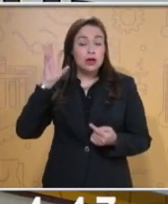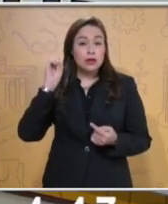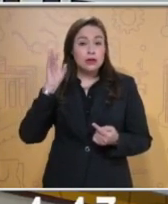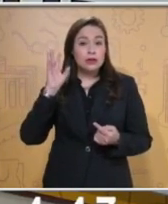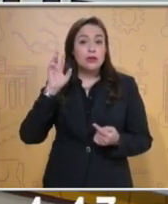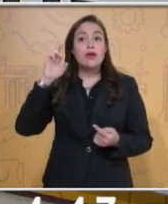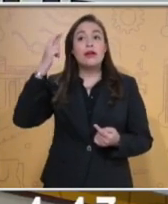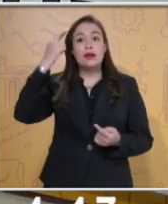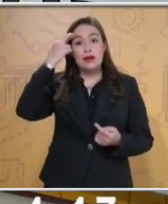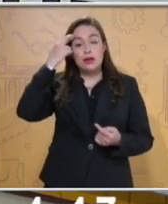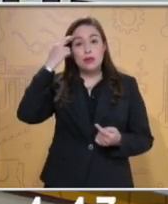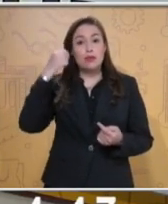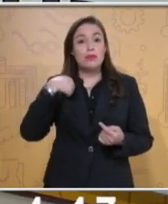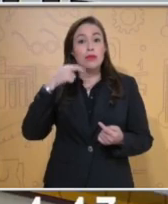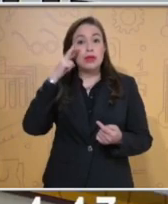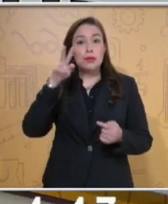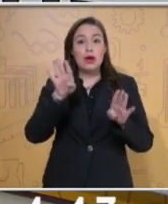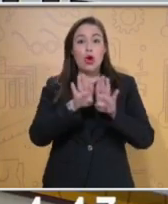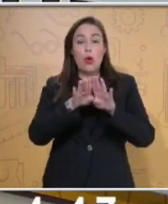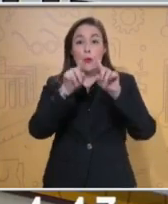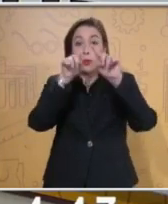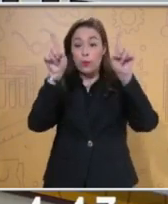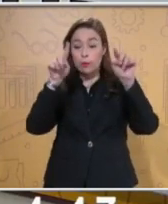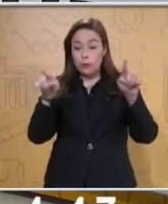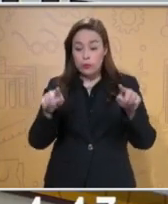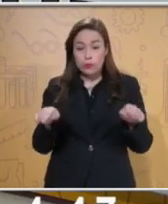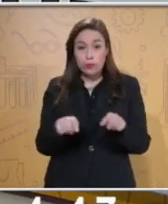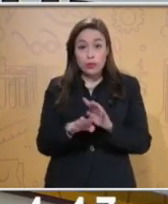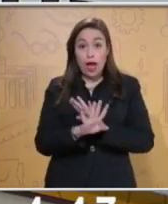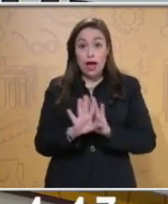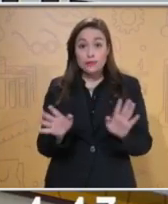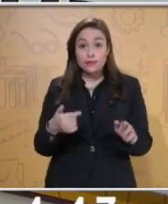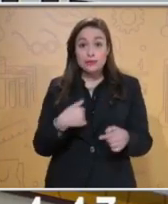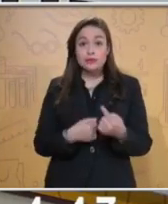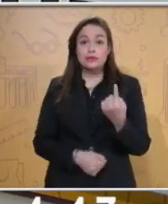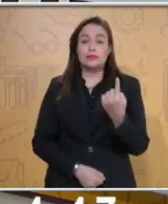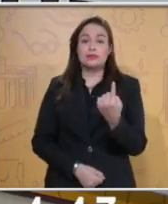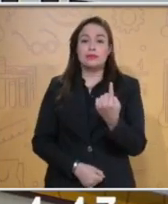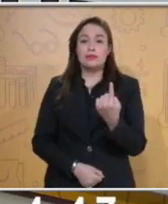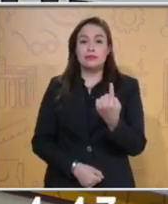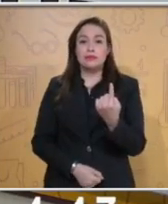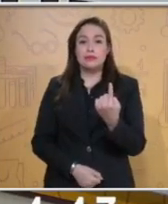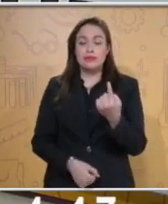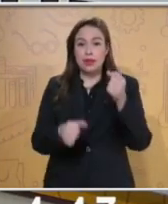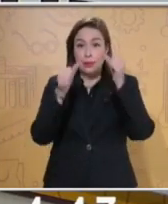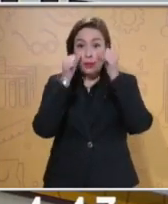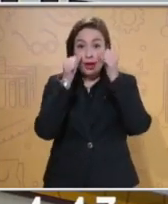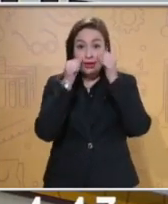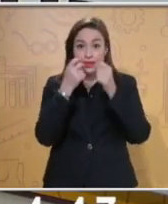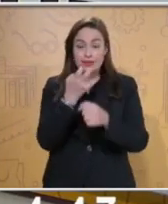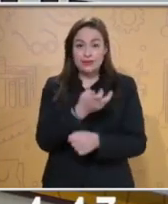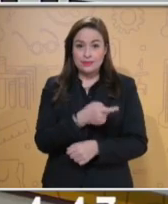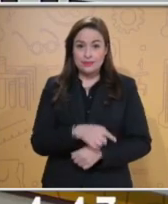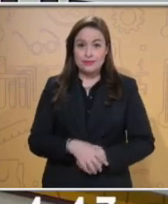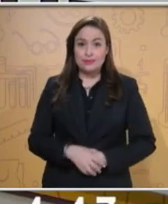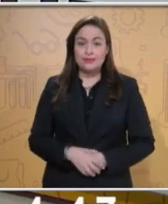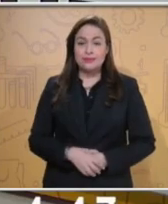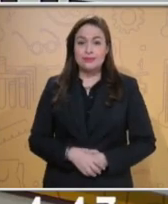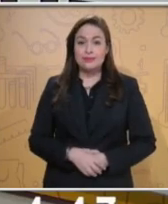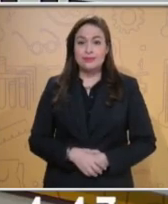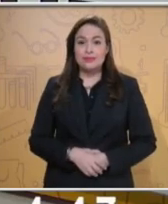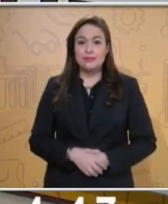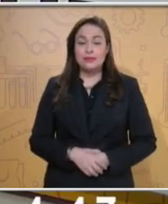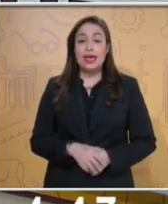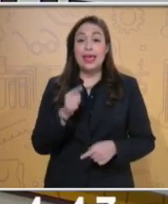have zigzag shape. Only one, this one. Pay attention to this. This is letter B. It's a